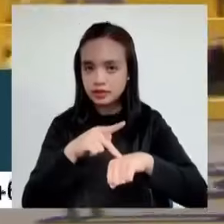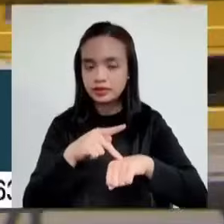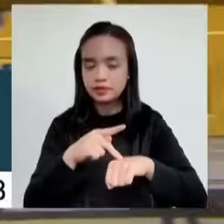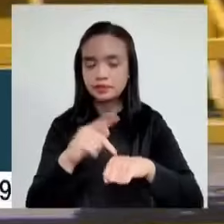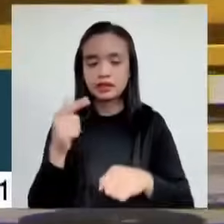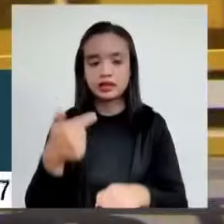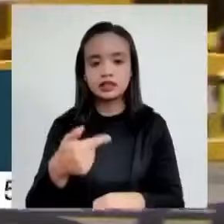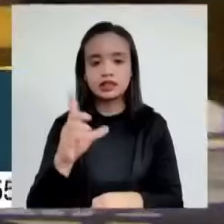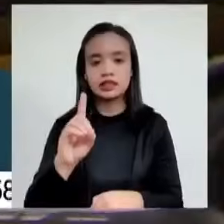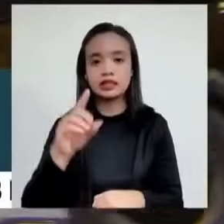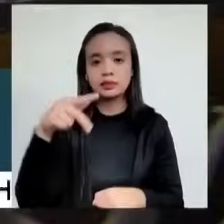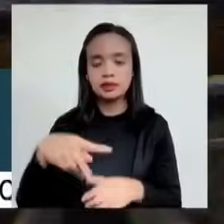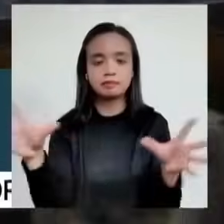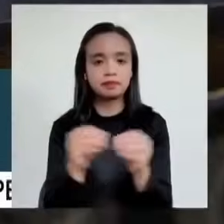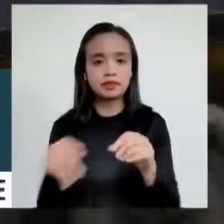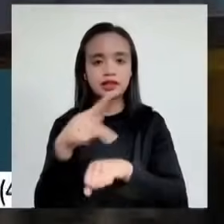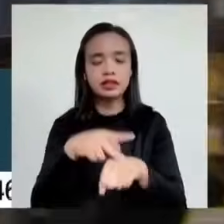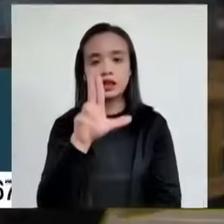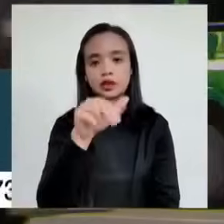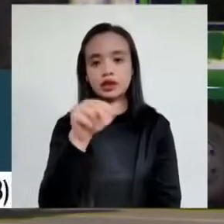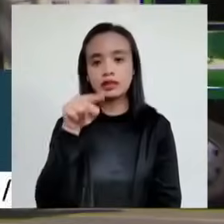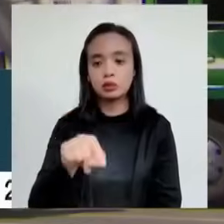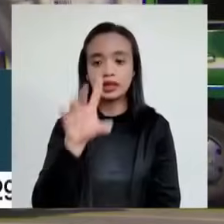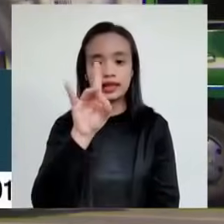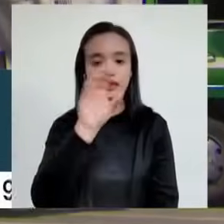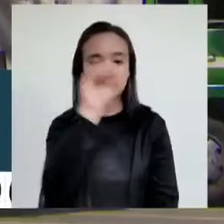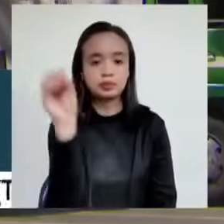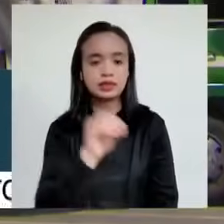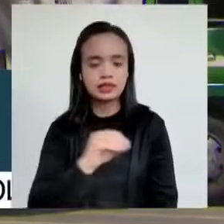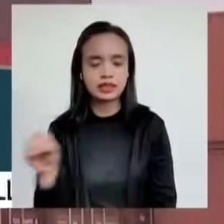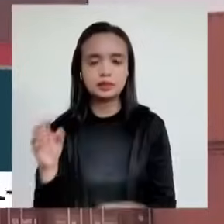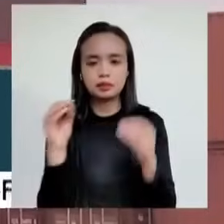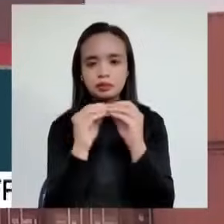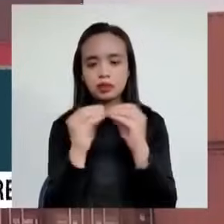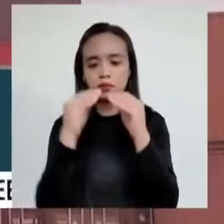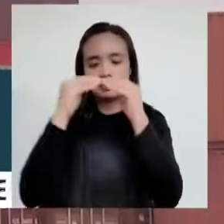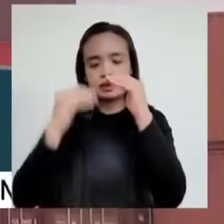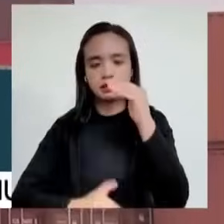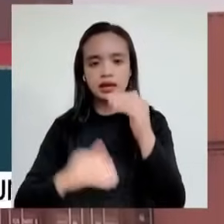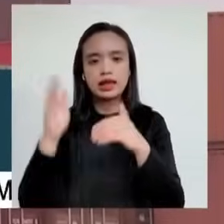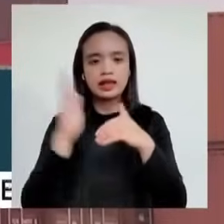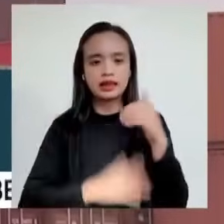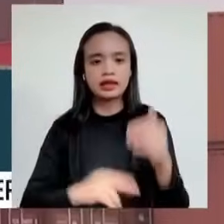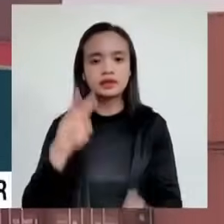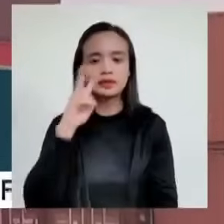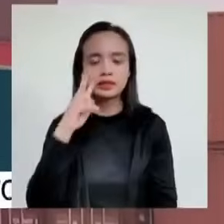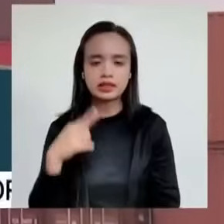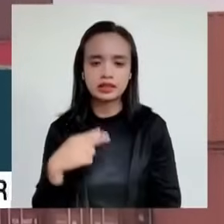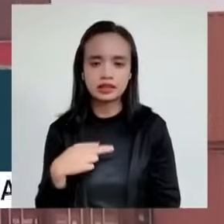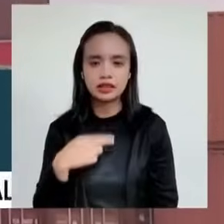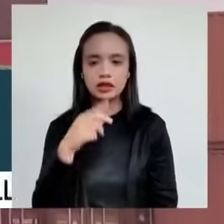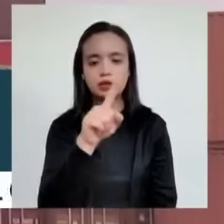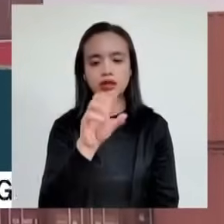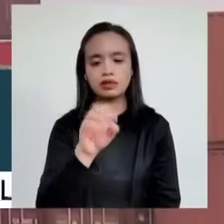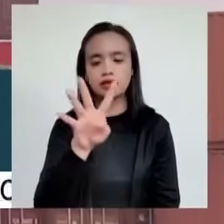at 13.8%, lower than Vietnam's 104.2% and